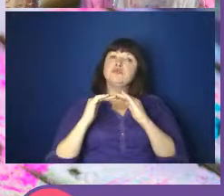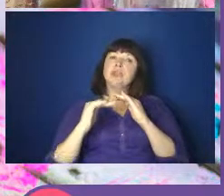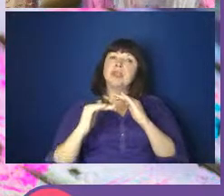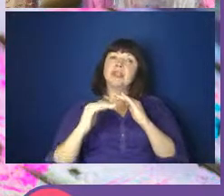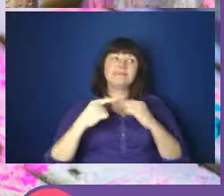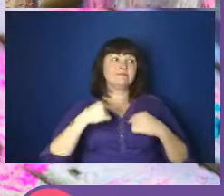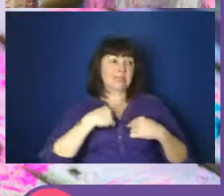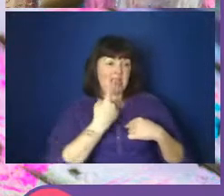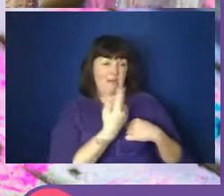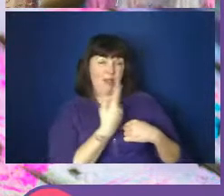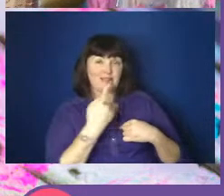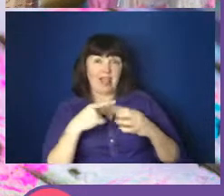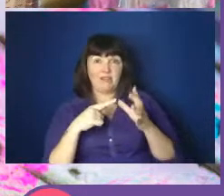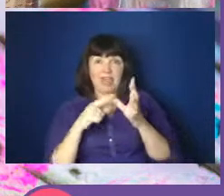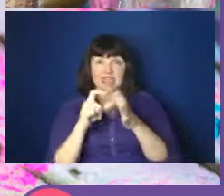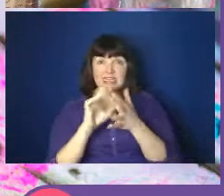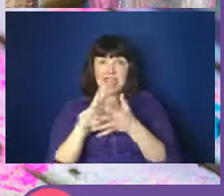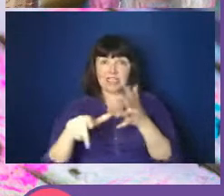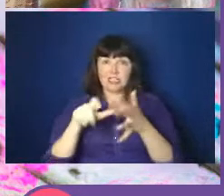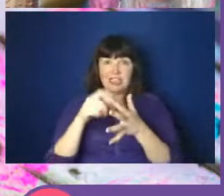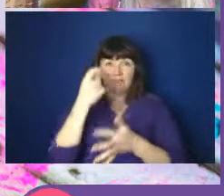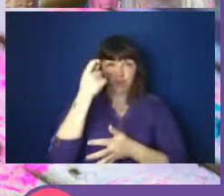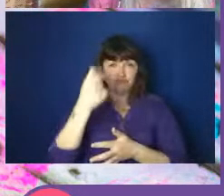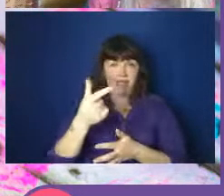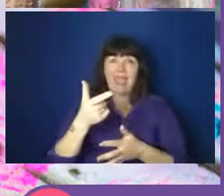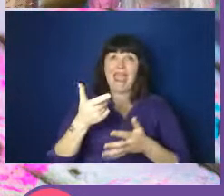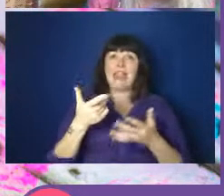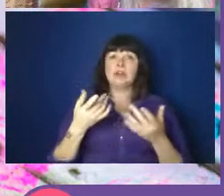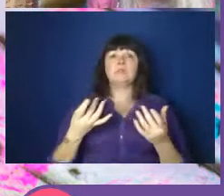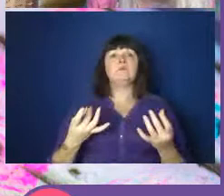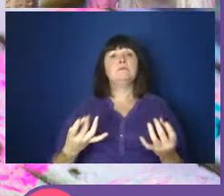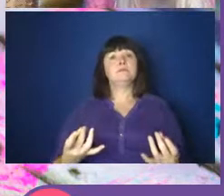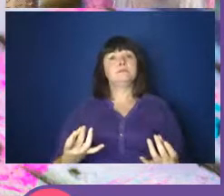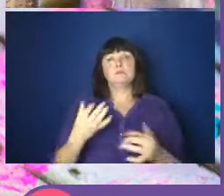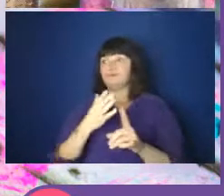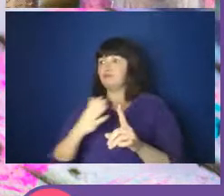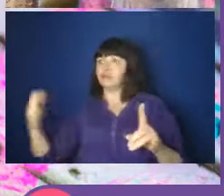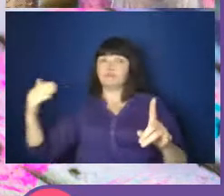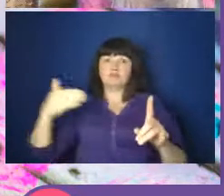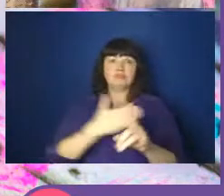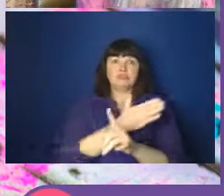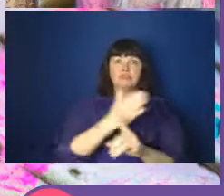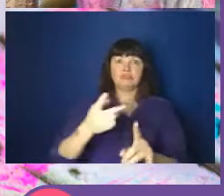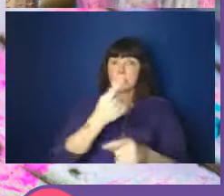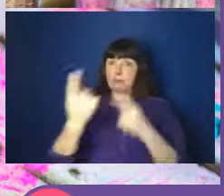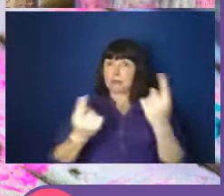serene. I'm kind of jumping all over the place most of the time. Don't know if you can tell.